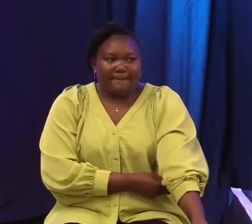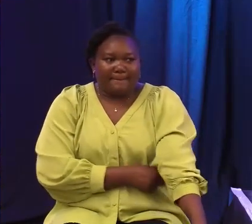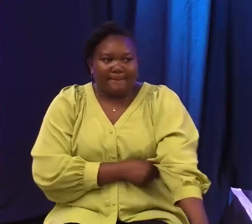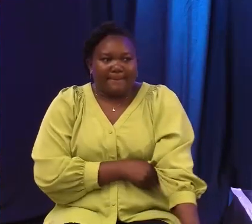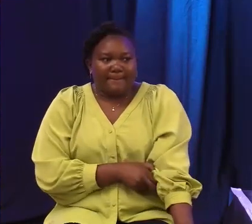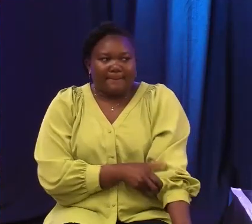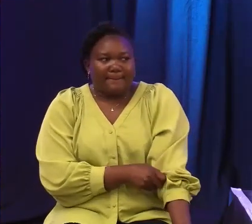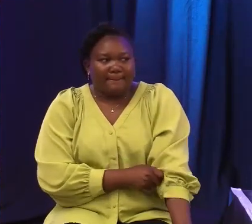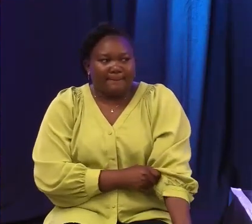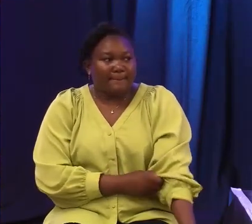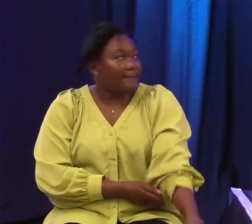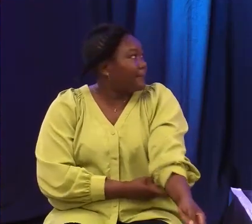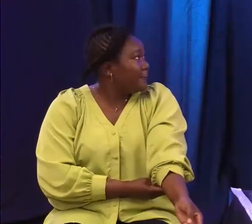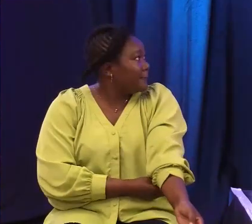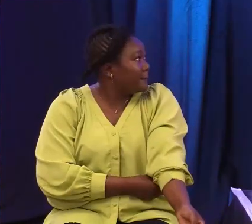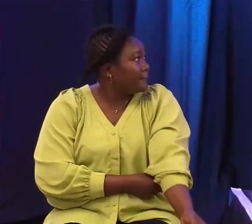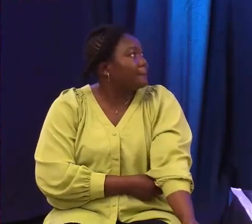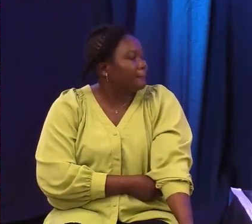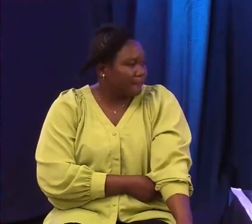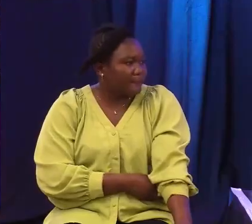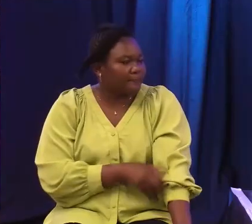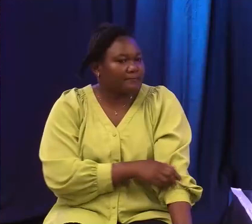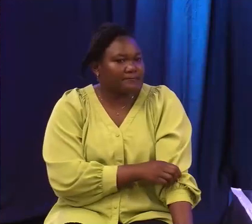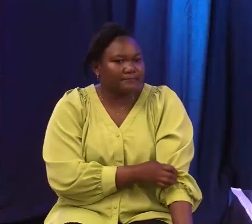There's a knife here. Thank you.